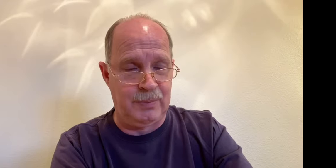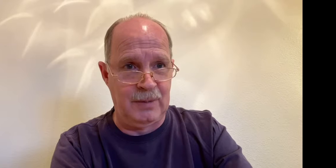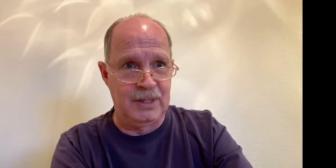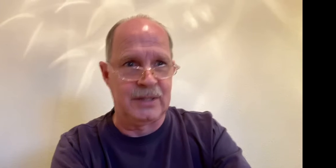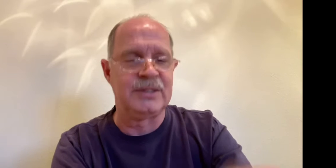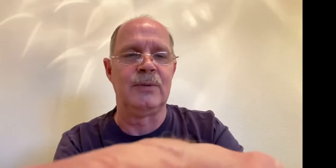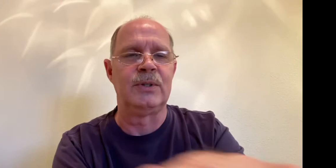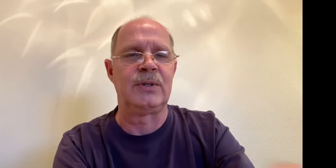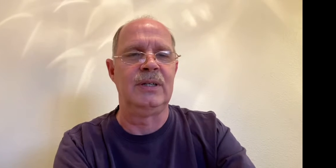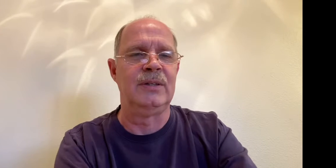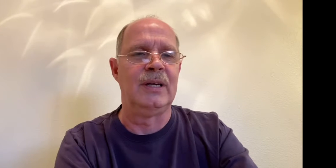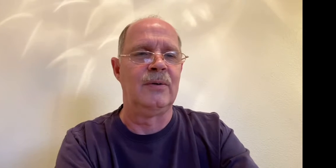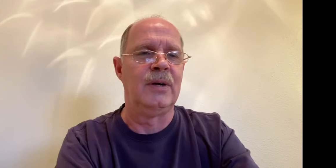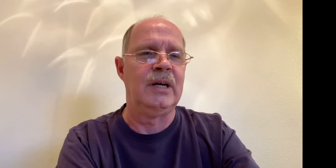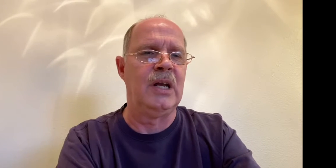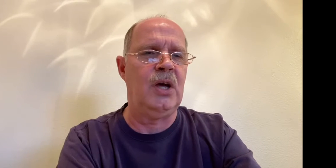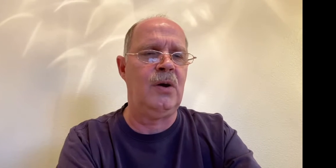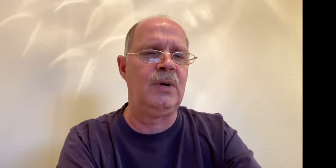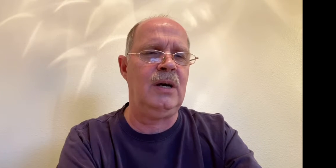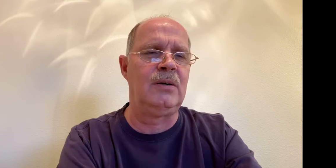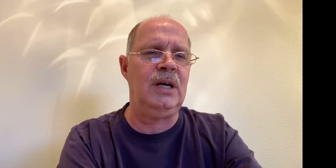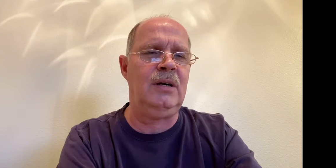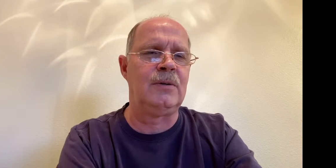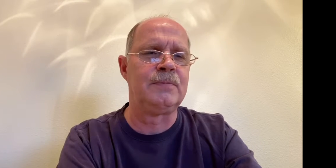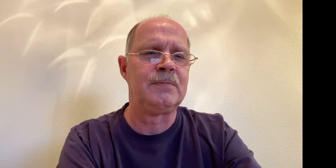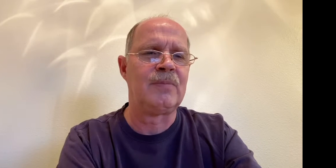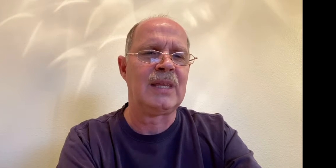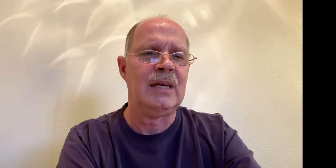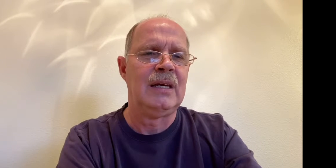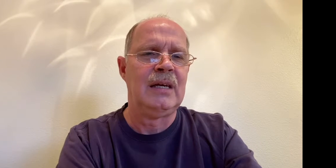just Republicans that were treated that way. No.